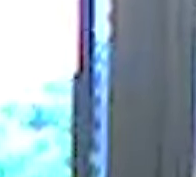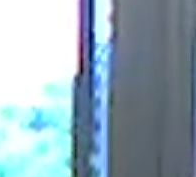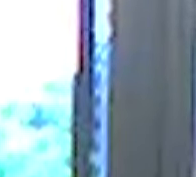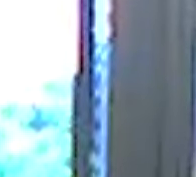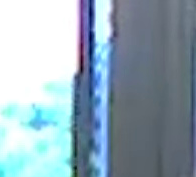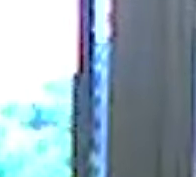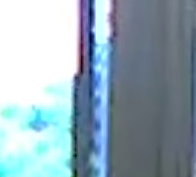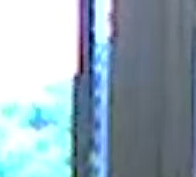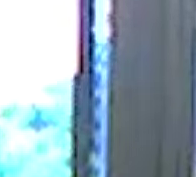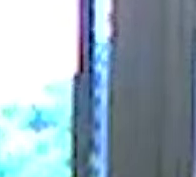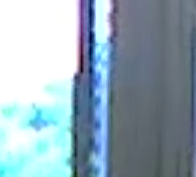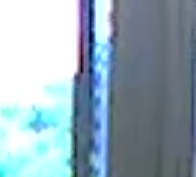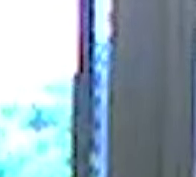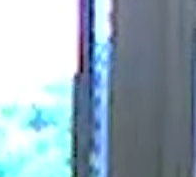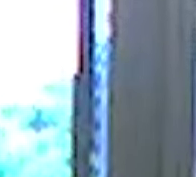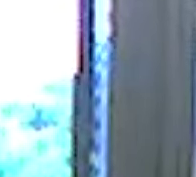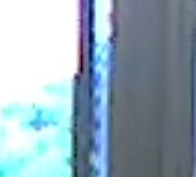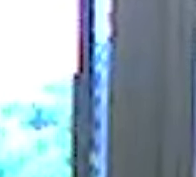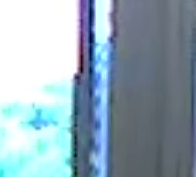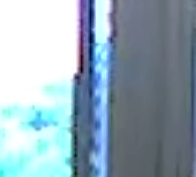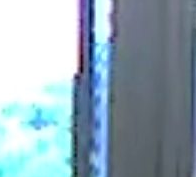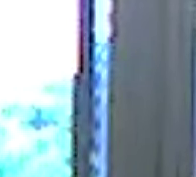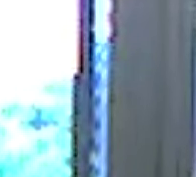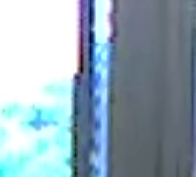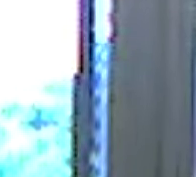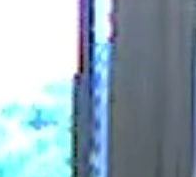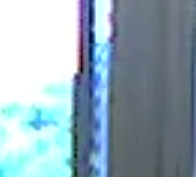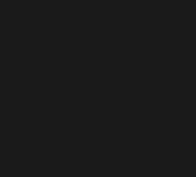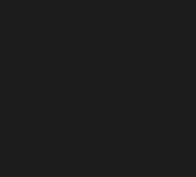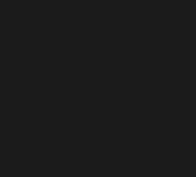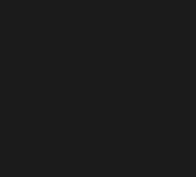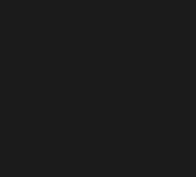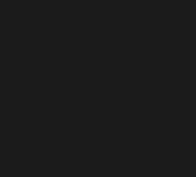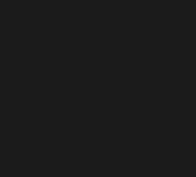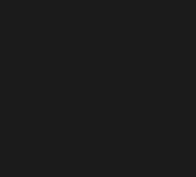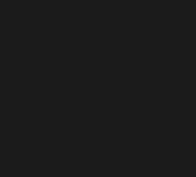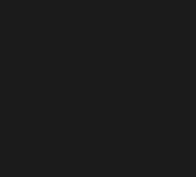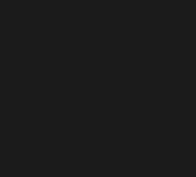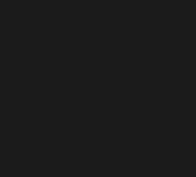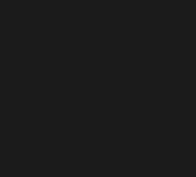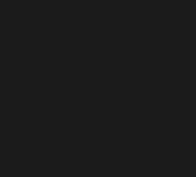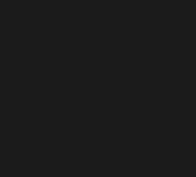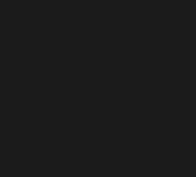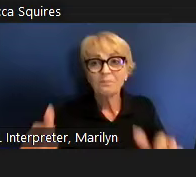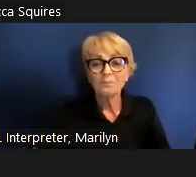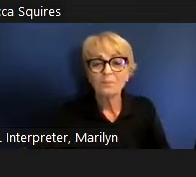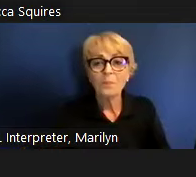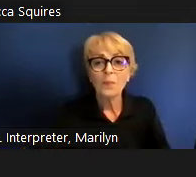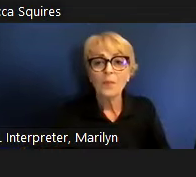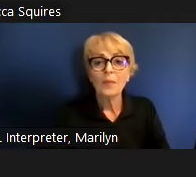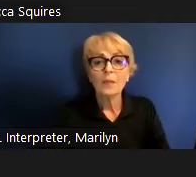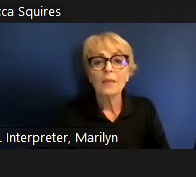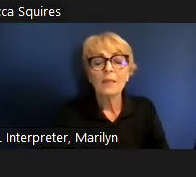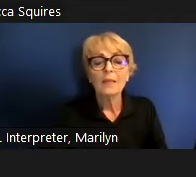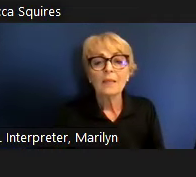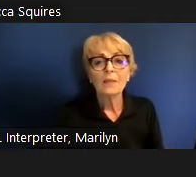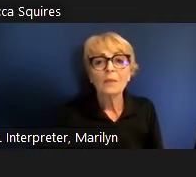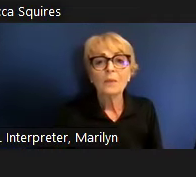Move it over here. Maybe that works. Gonna share again. Okay. All right. All